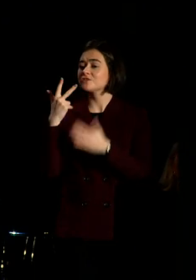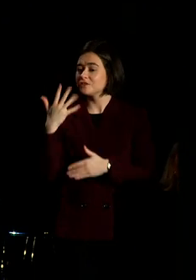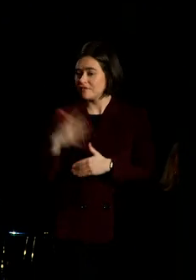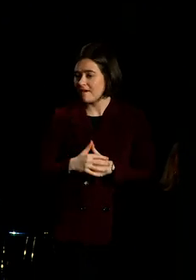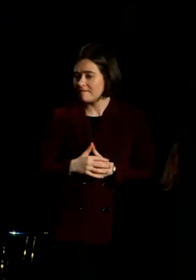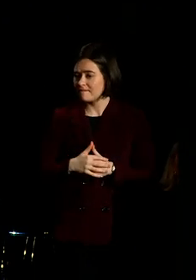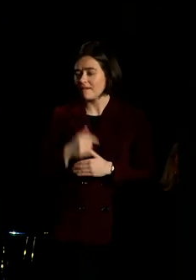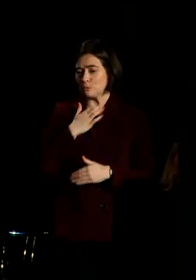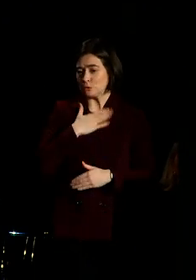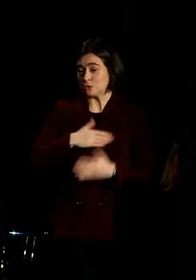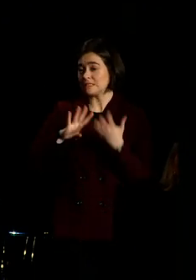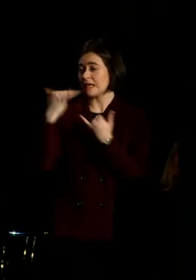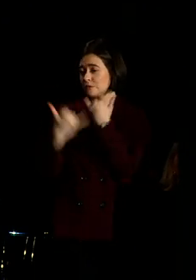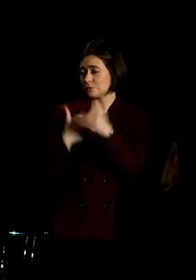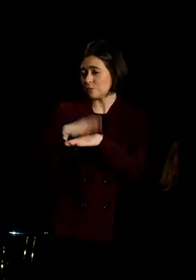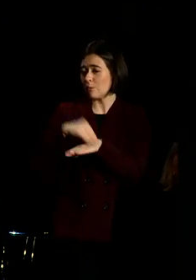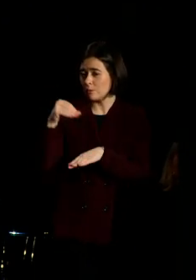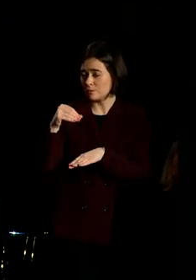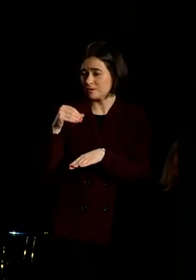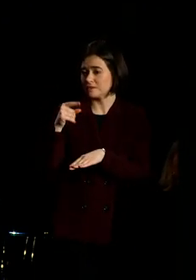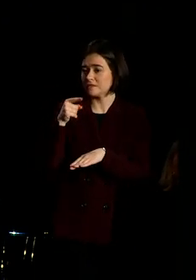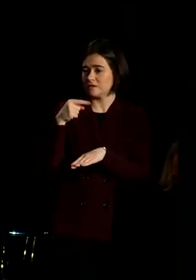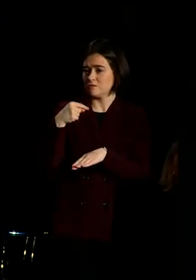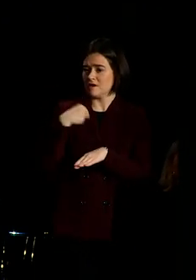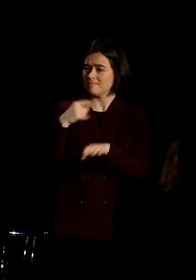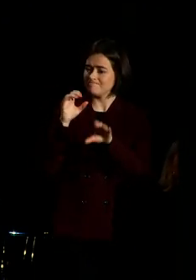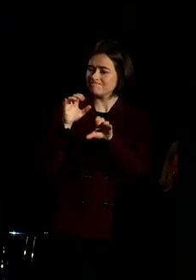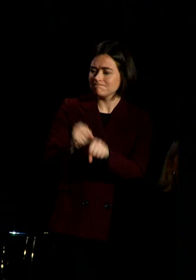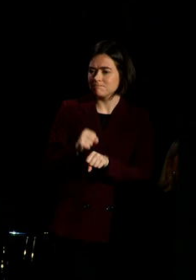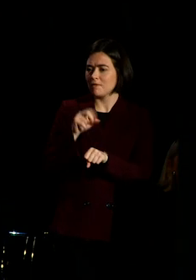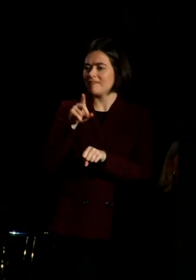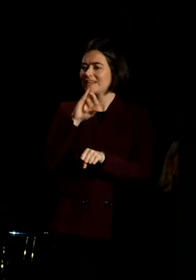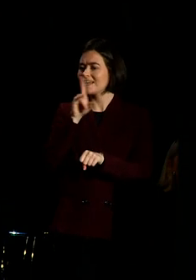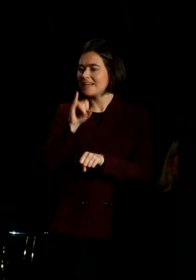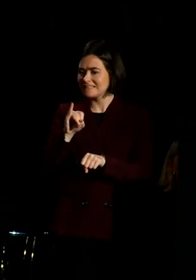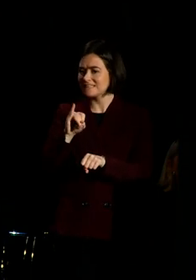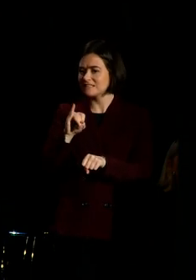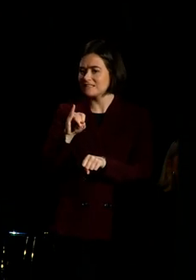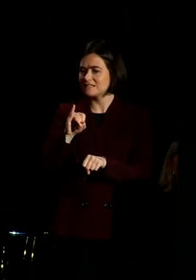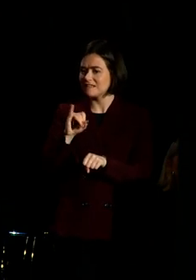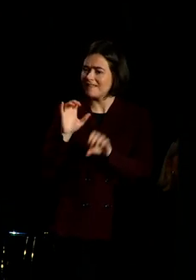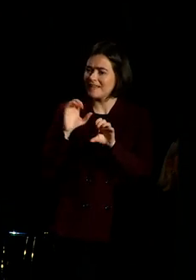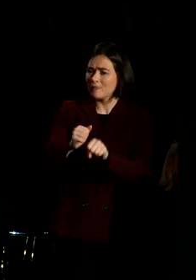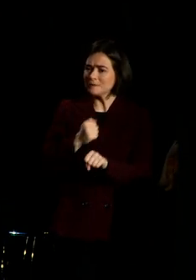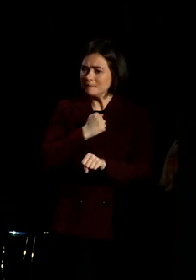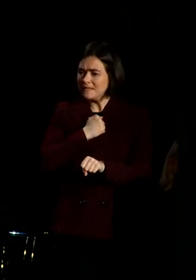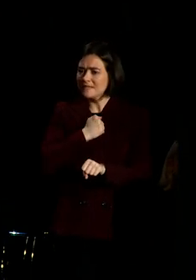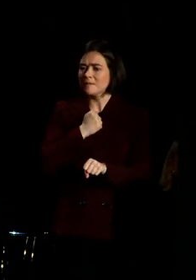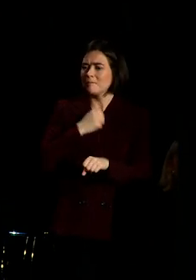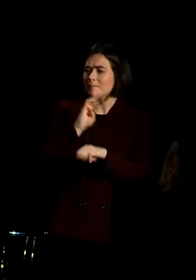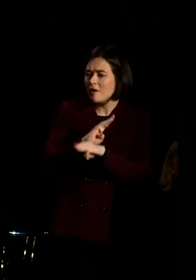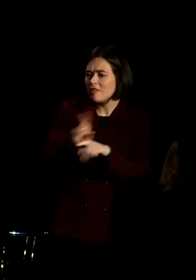1935. I was just 9 years old when I was captured by the Nazis, along with my